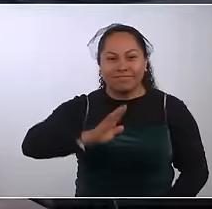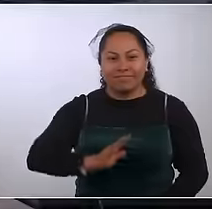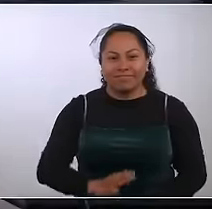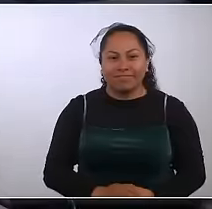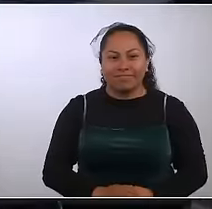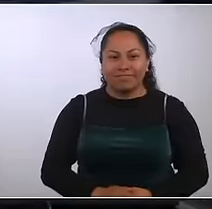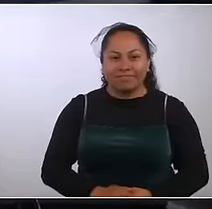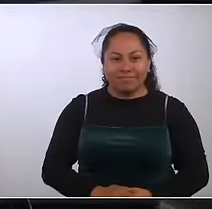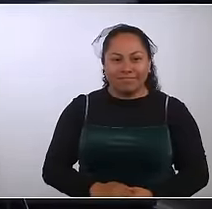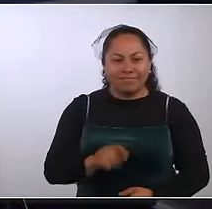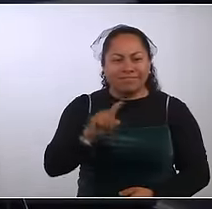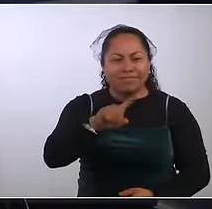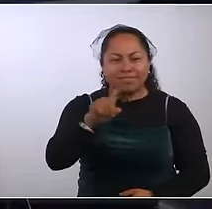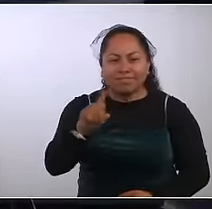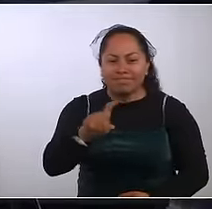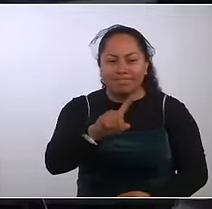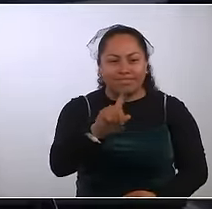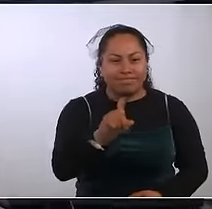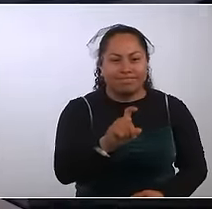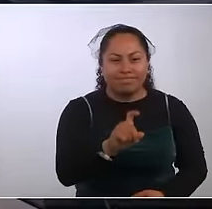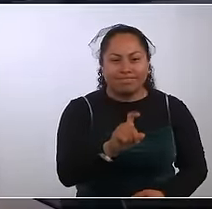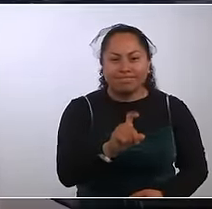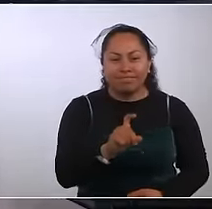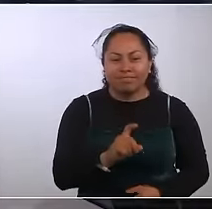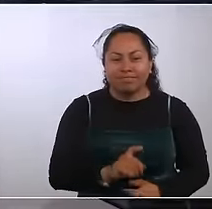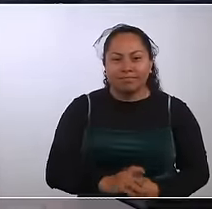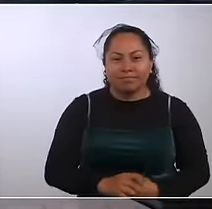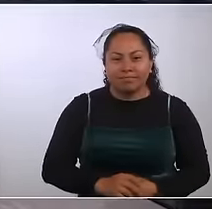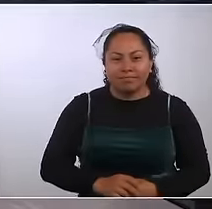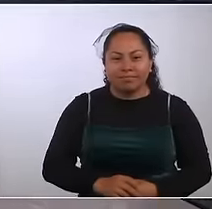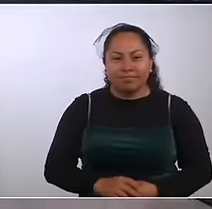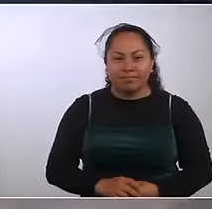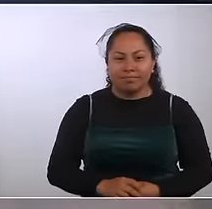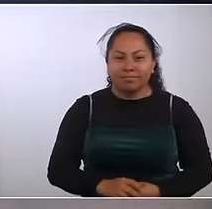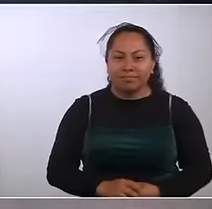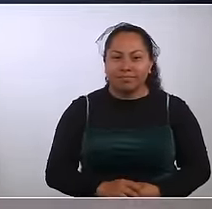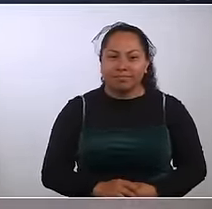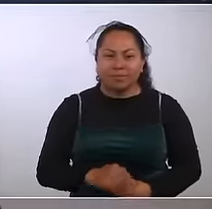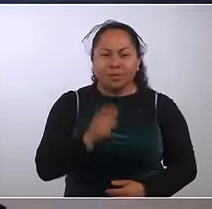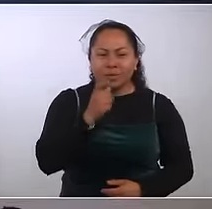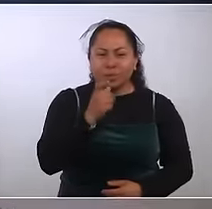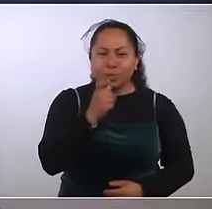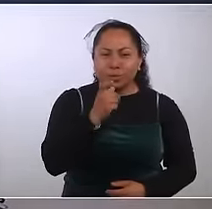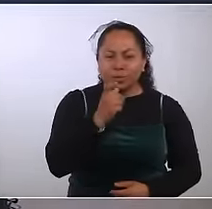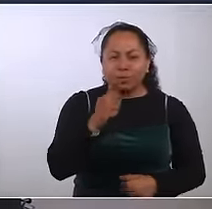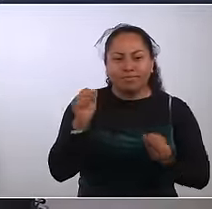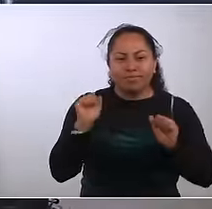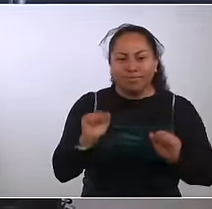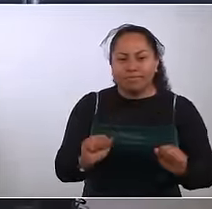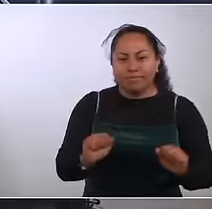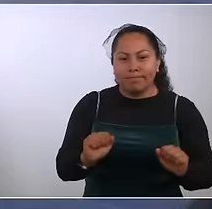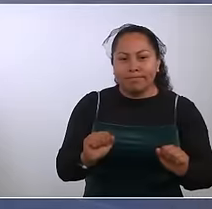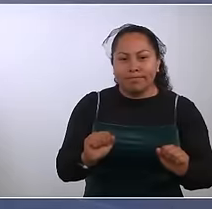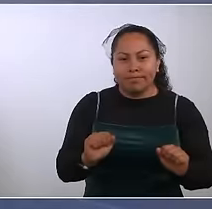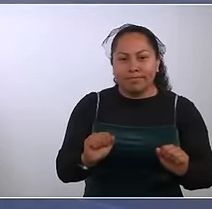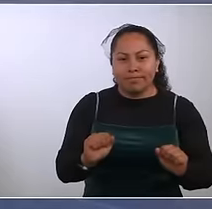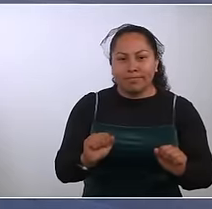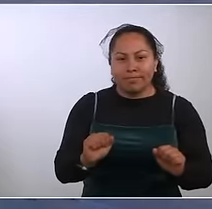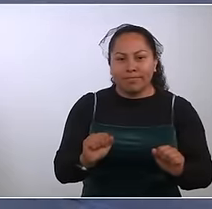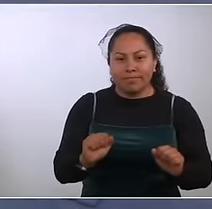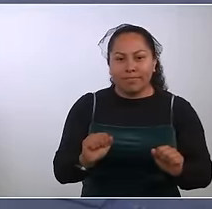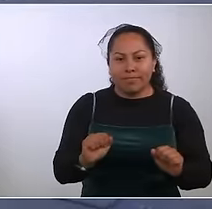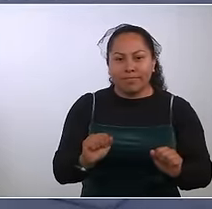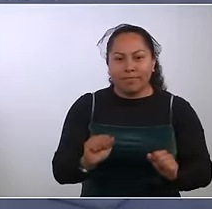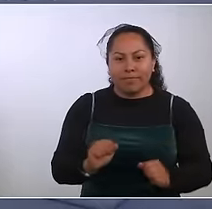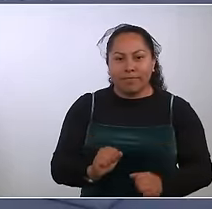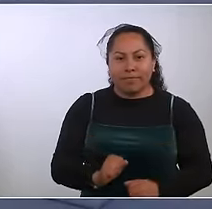Me pregunto si por un minuto. I ask you for 1 minute. Si alguien me da un minuto. If someone will give me a minute. Vamos a tomar